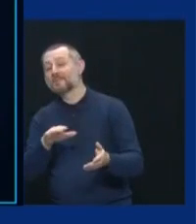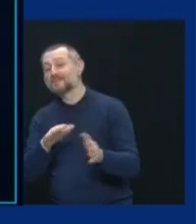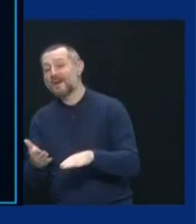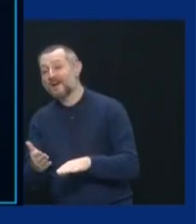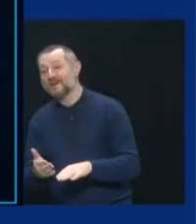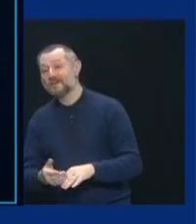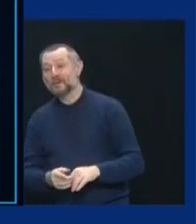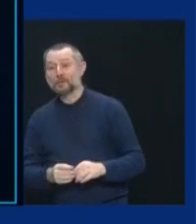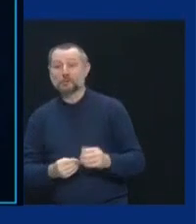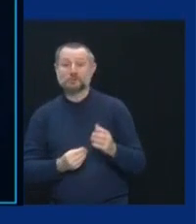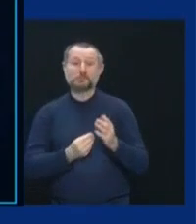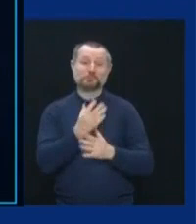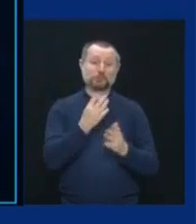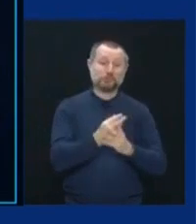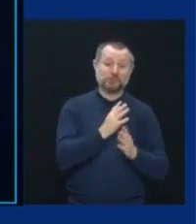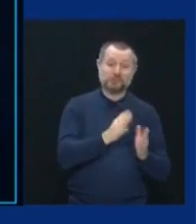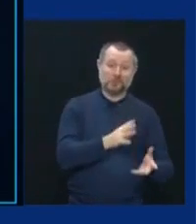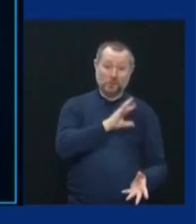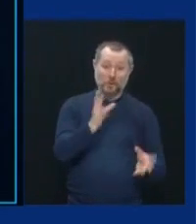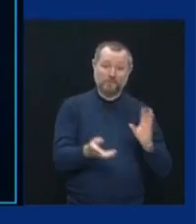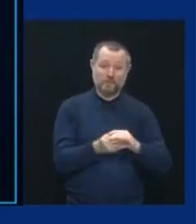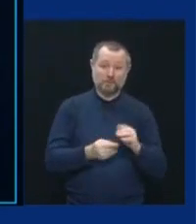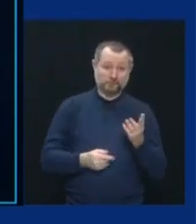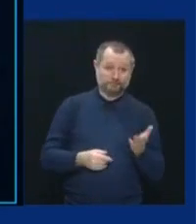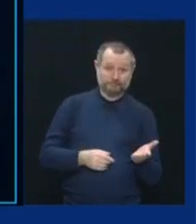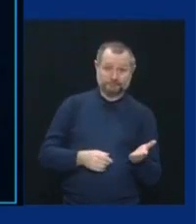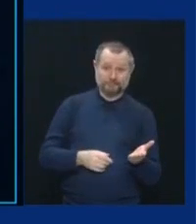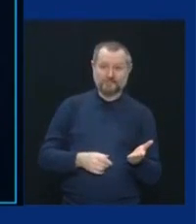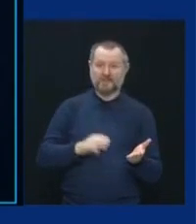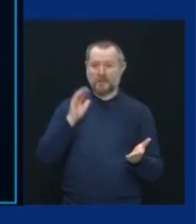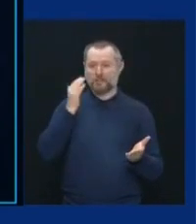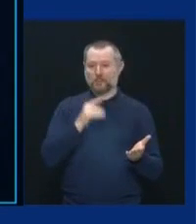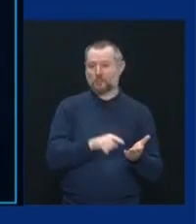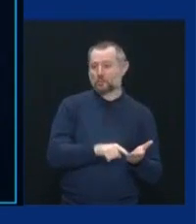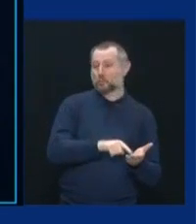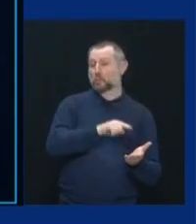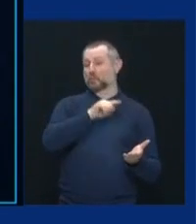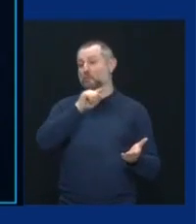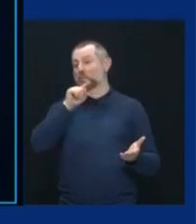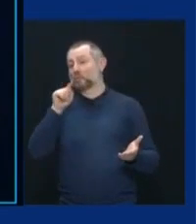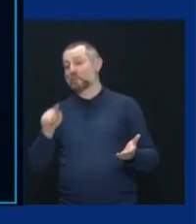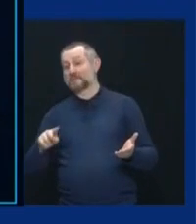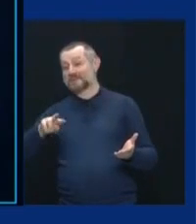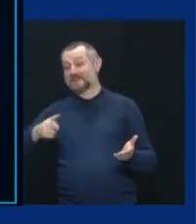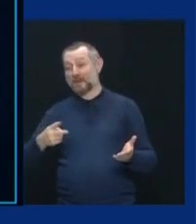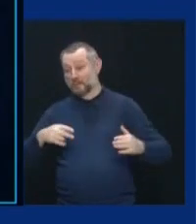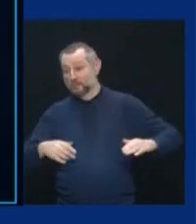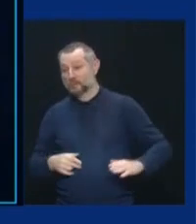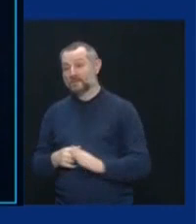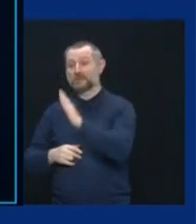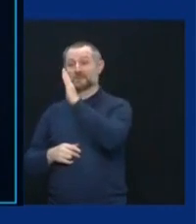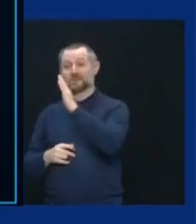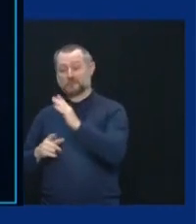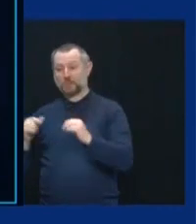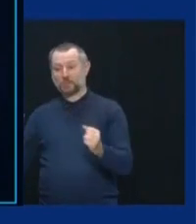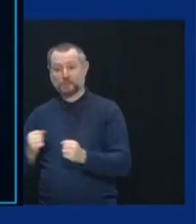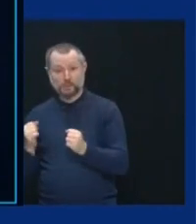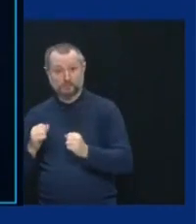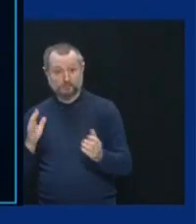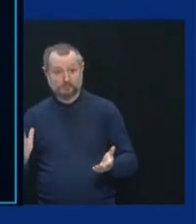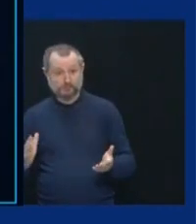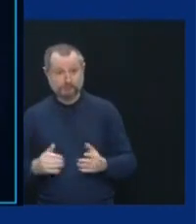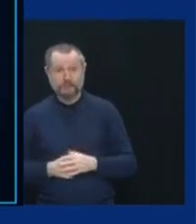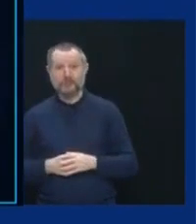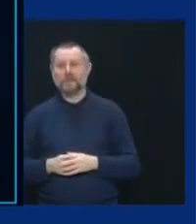spring overall, and in the second surge, the winter-fall surge,